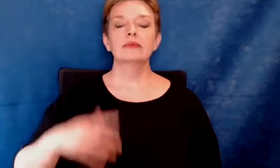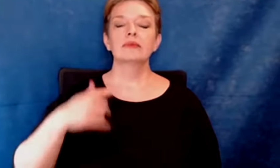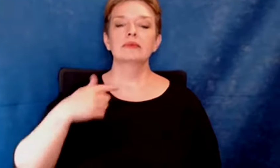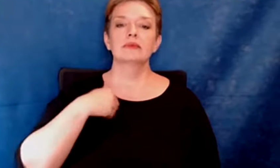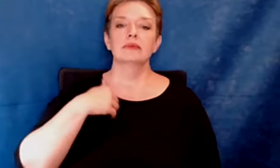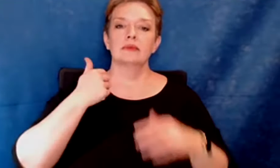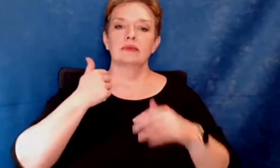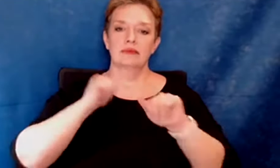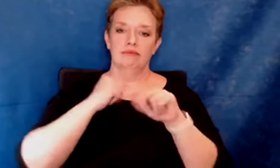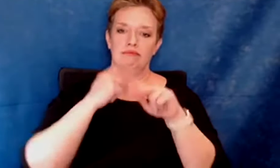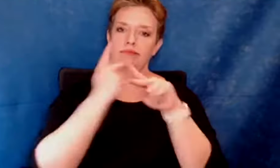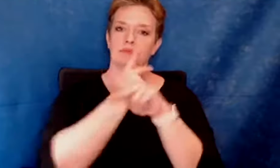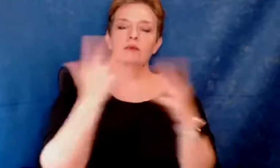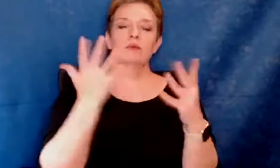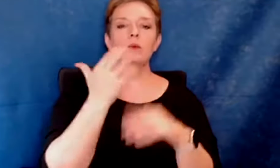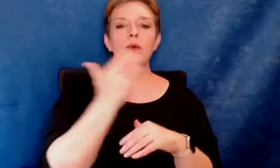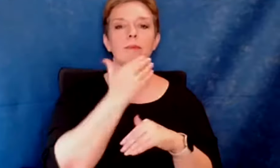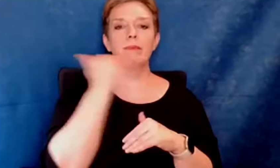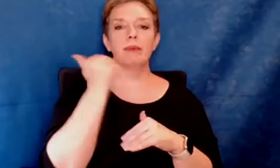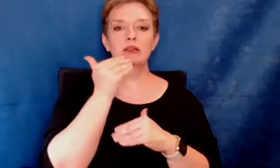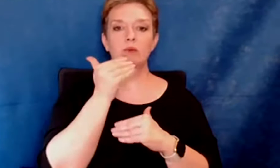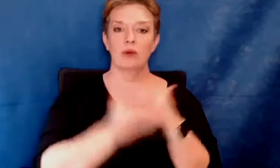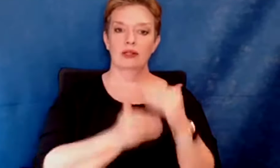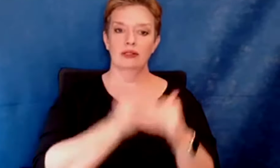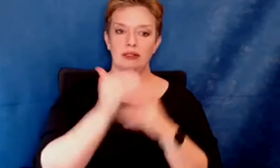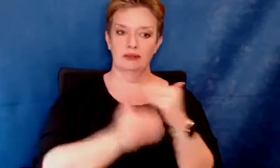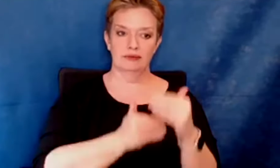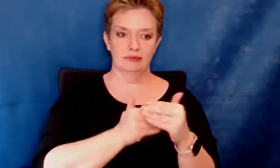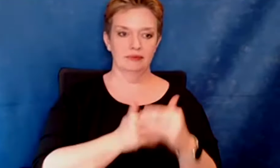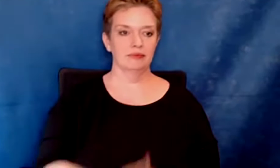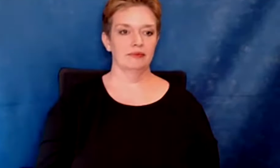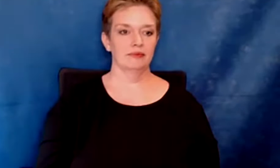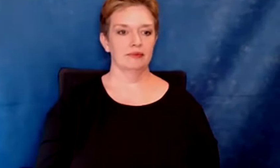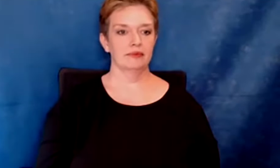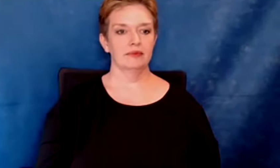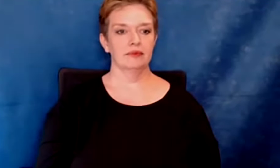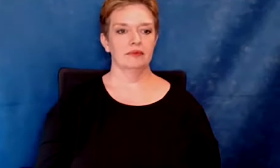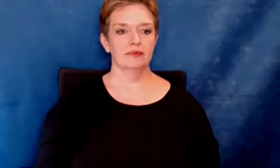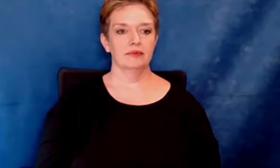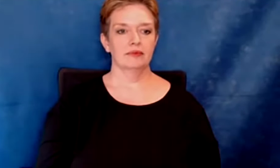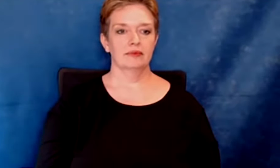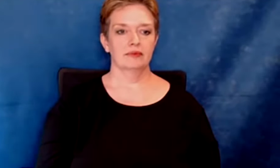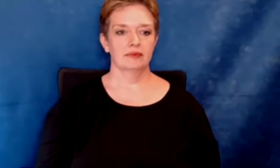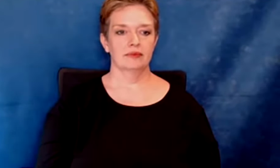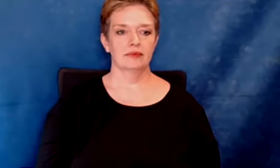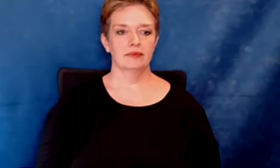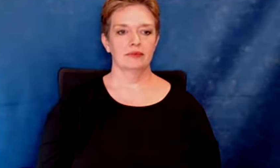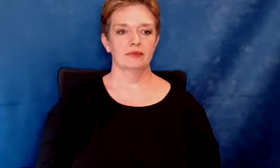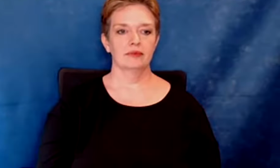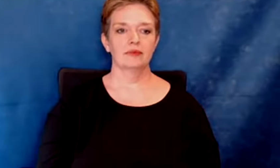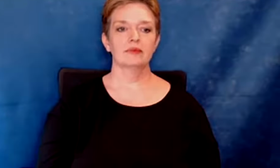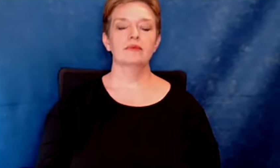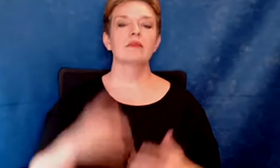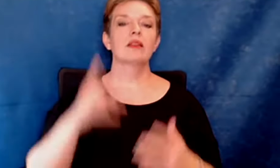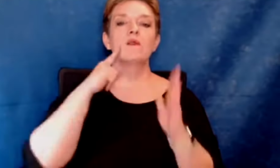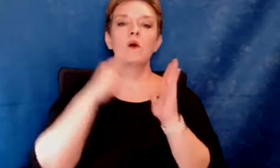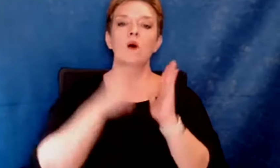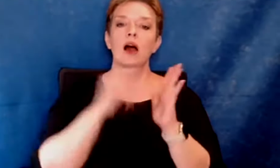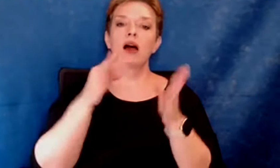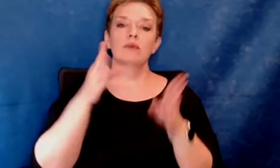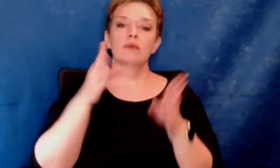best process is for discovering this, how it's going to fall on the wearer, how they can